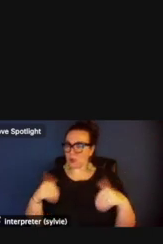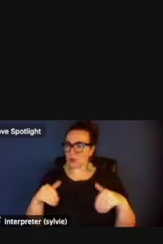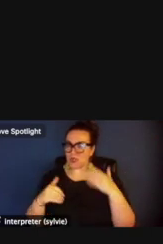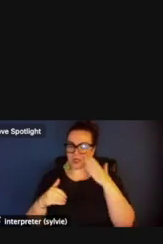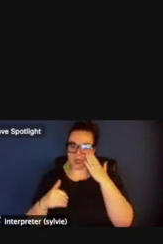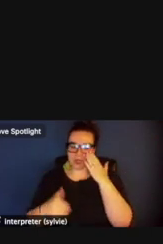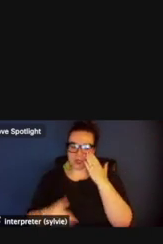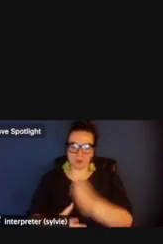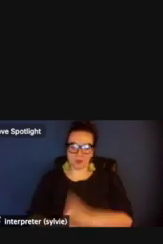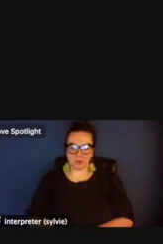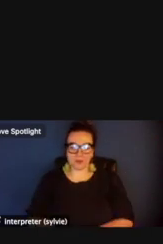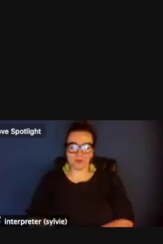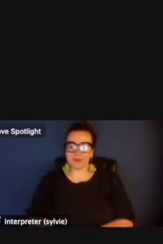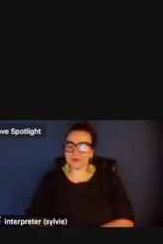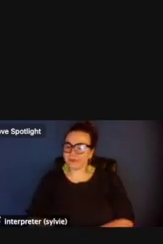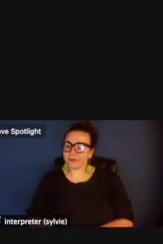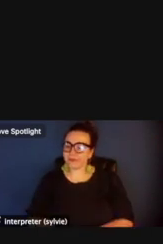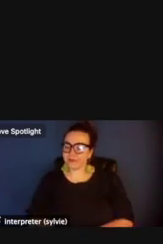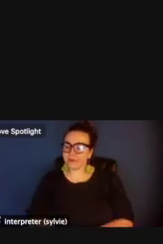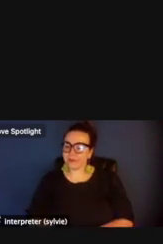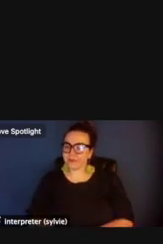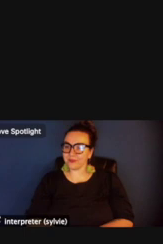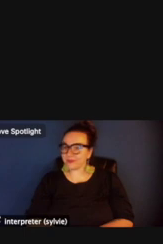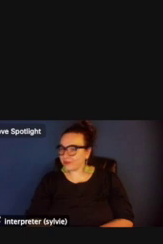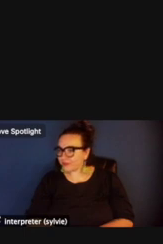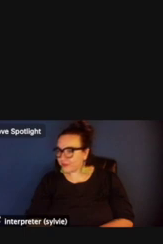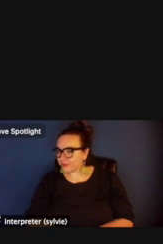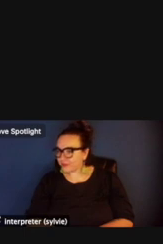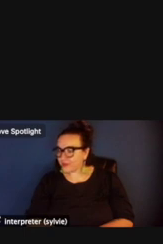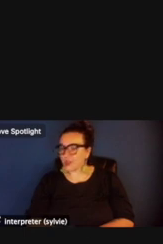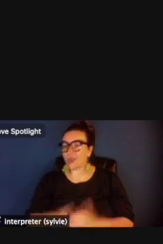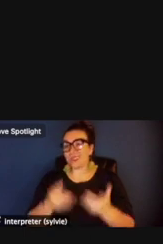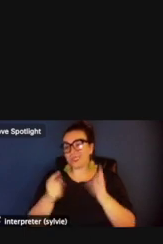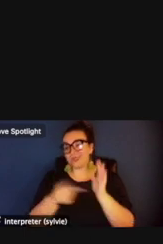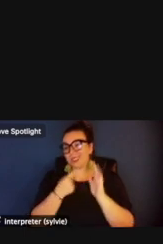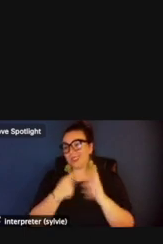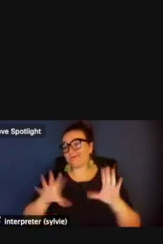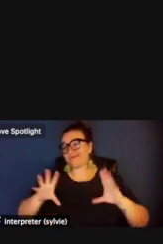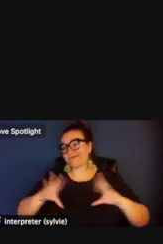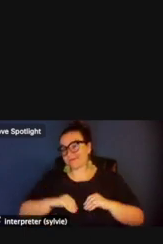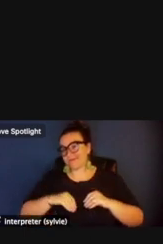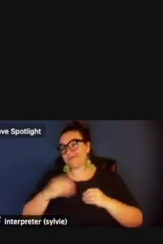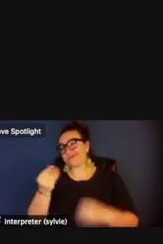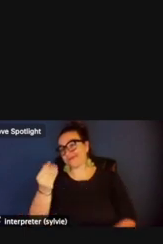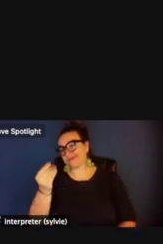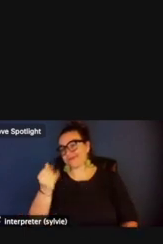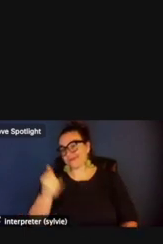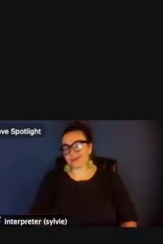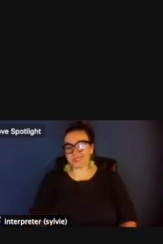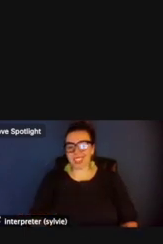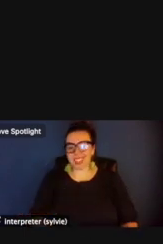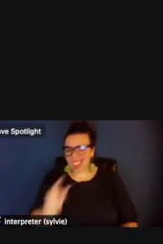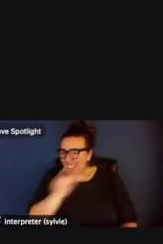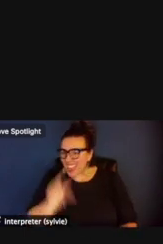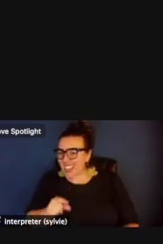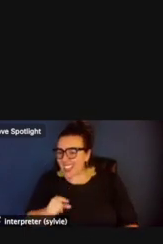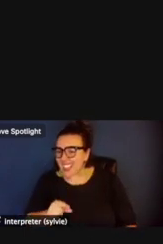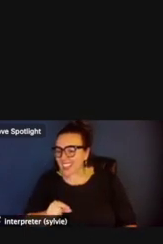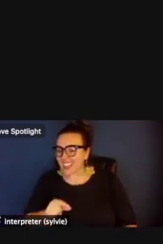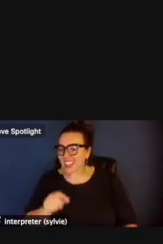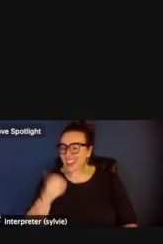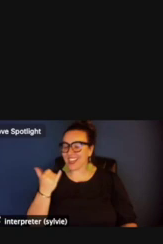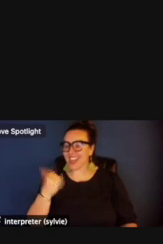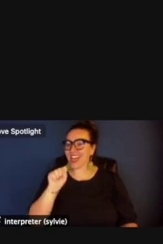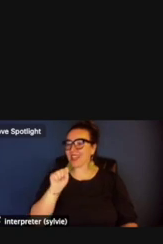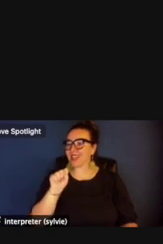in. Yeah. Italy. You got to bite the bullet, right? It's Italy. All right. Now, Susie's going to